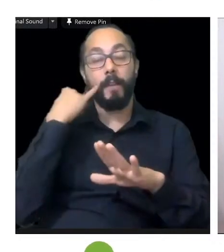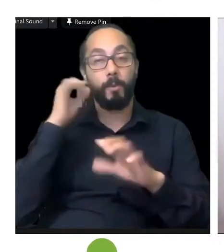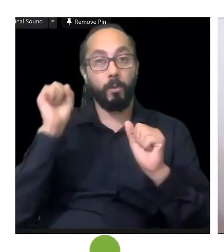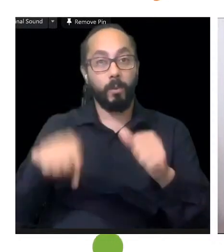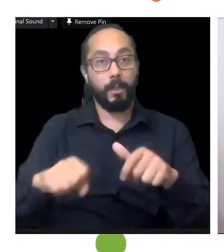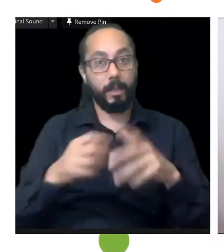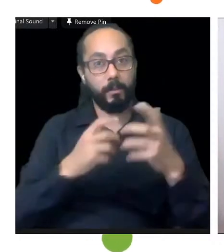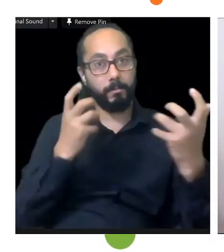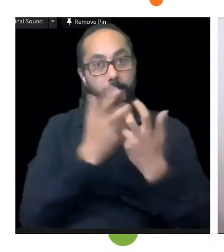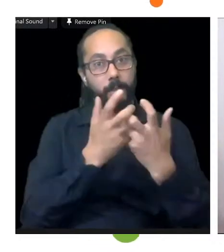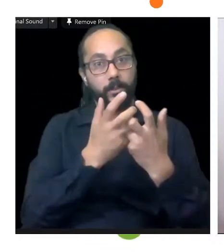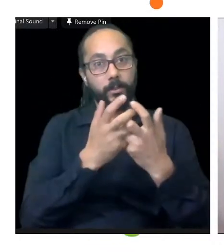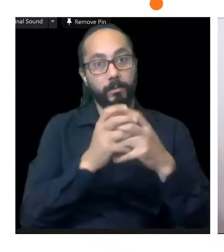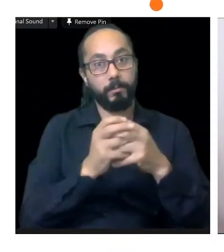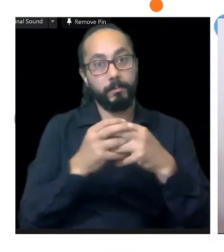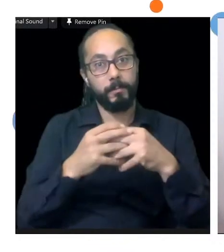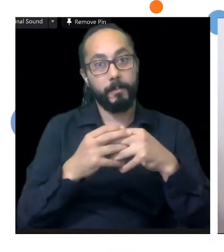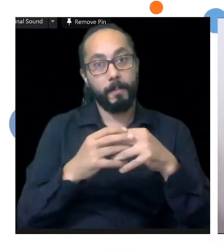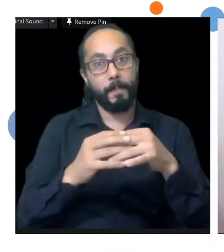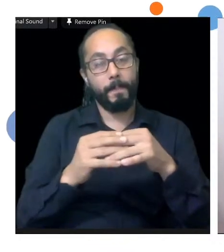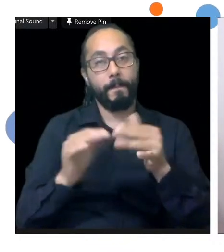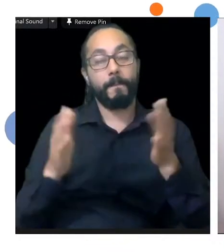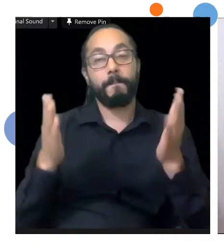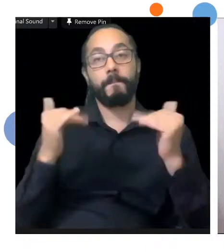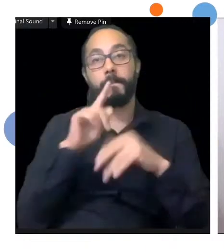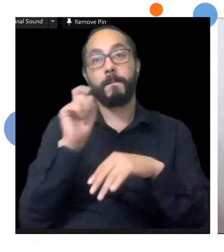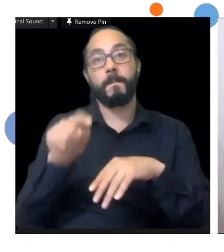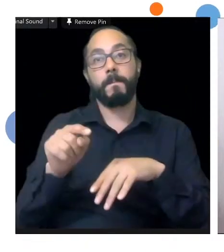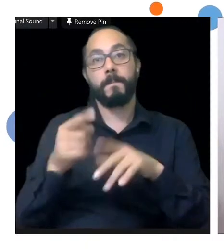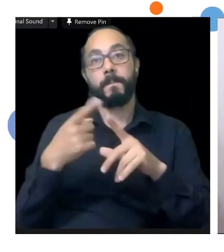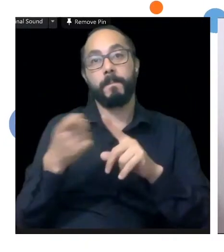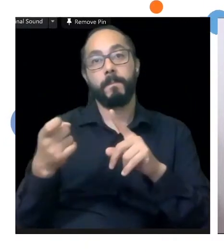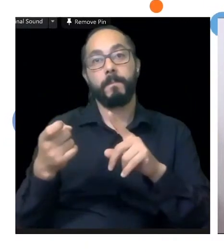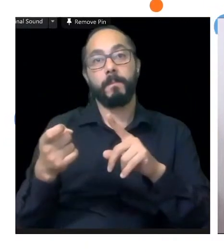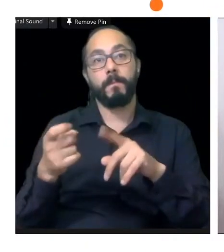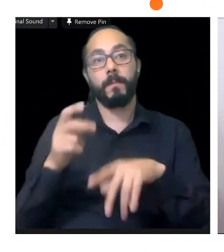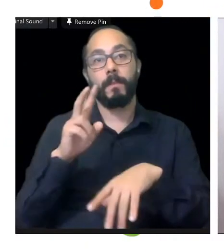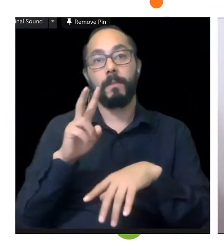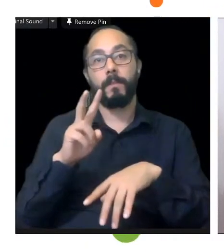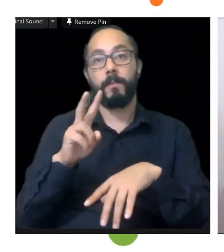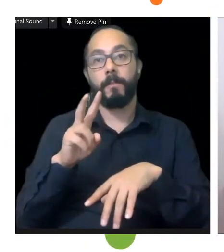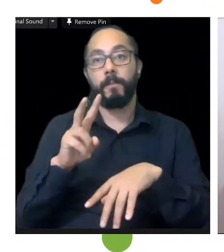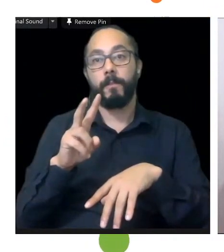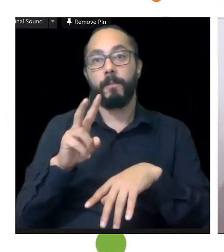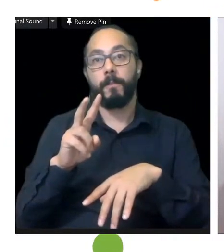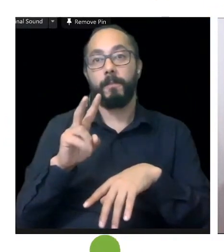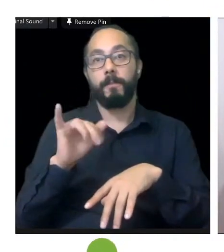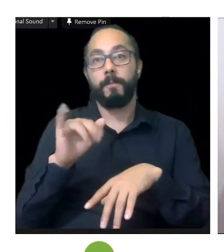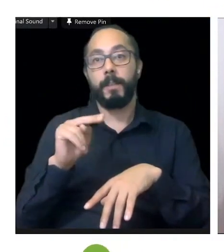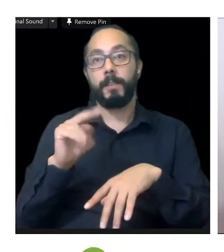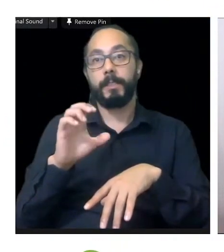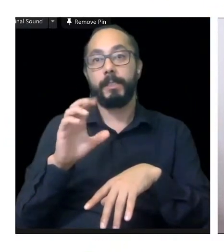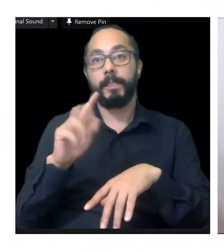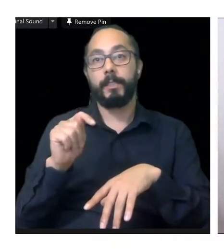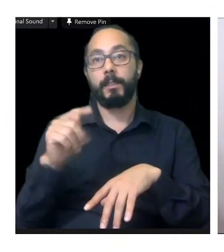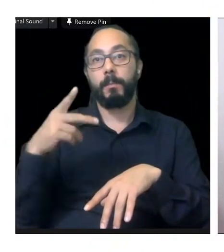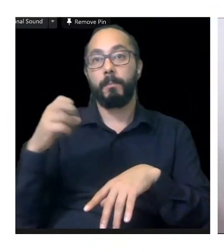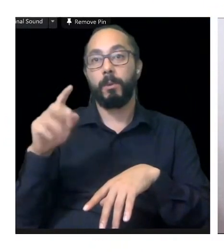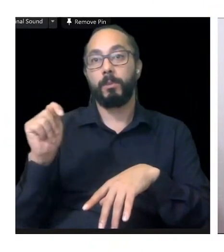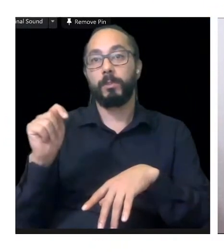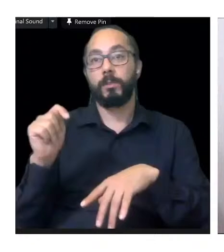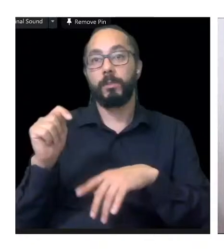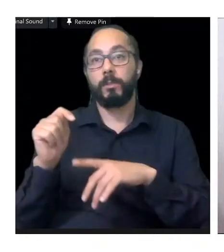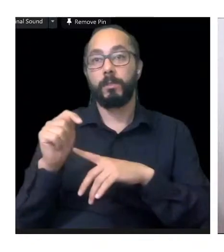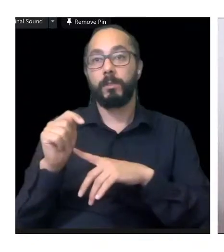there. Our next question comes from Vincent Post, and the question is, curious about the idea of fixed costs